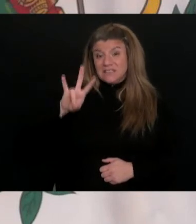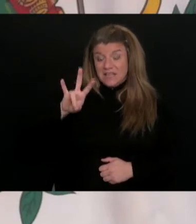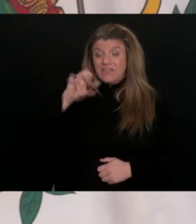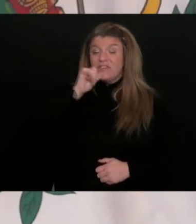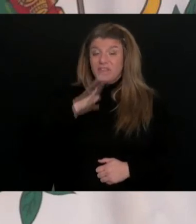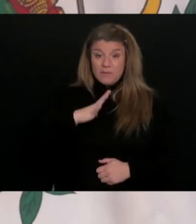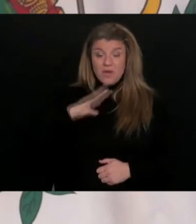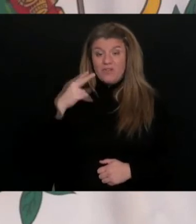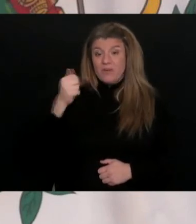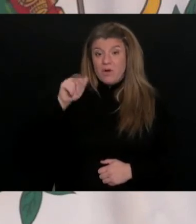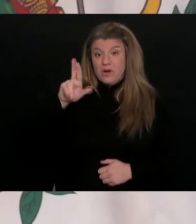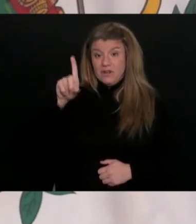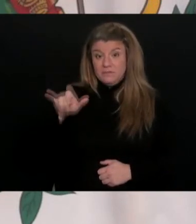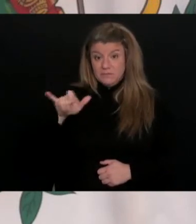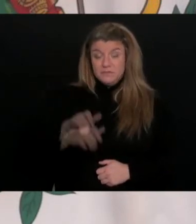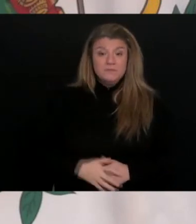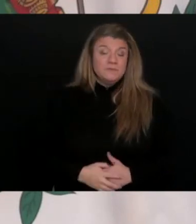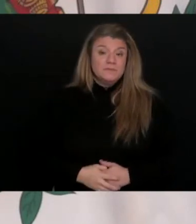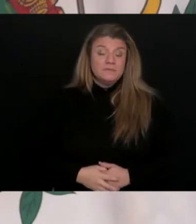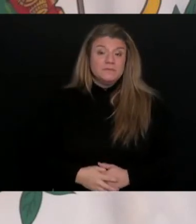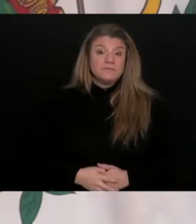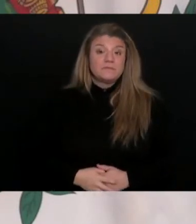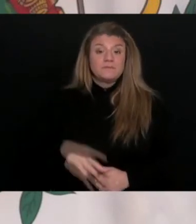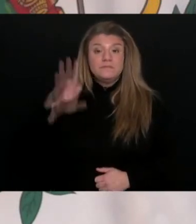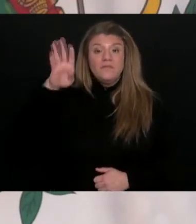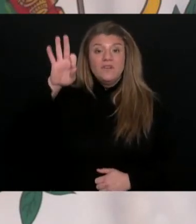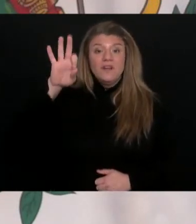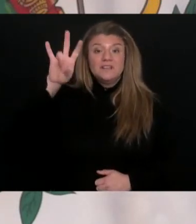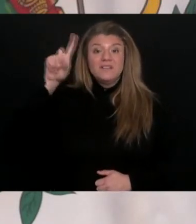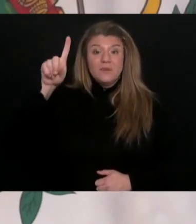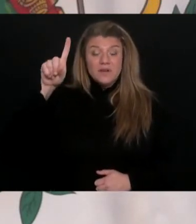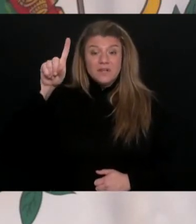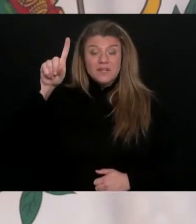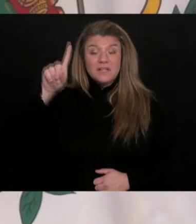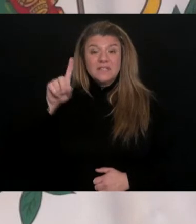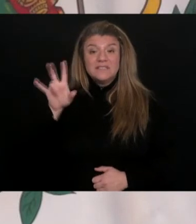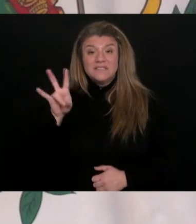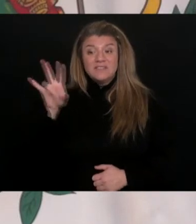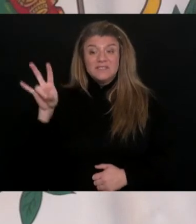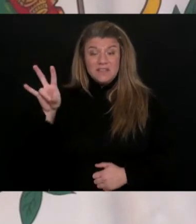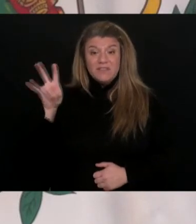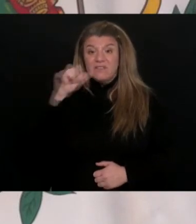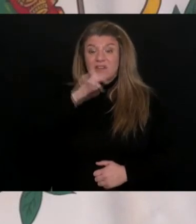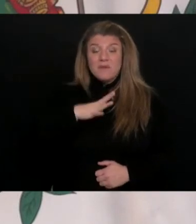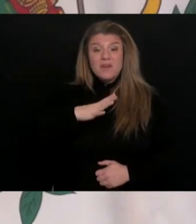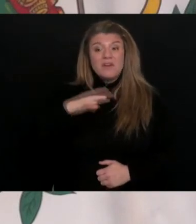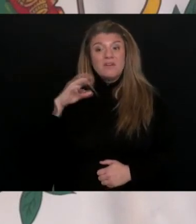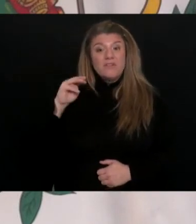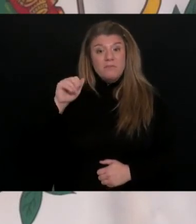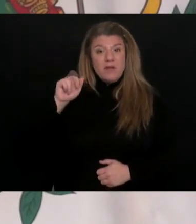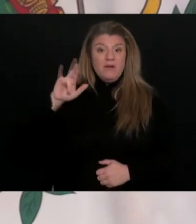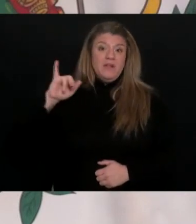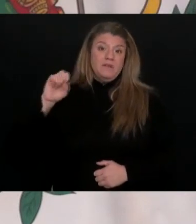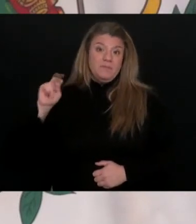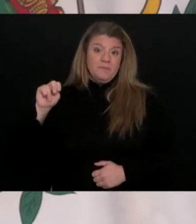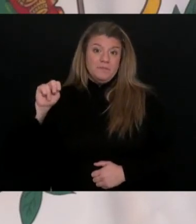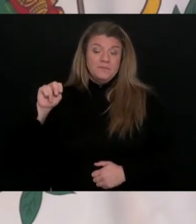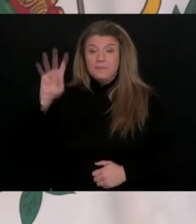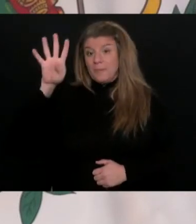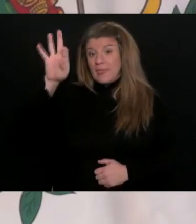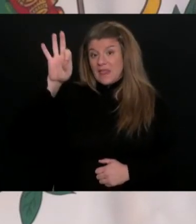67-year-old female from Hardy County. The 4,971st death, a 77-year-old female from Marion County.